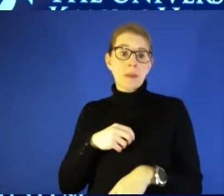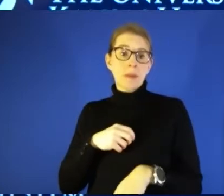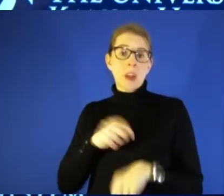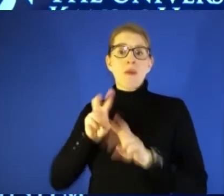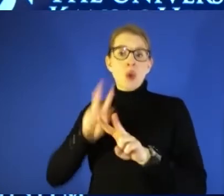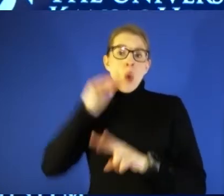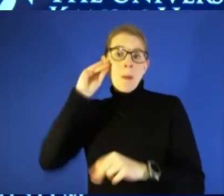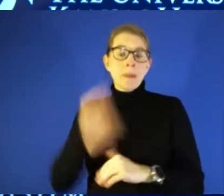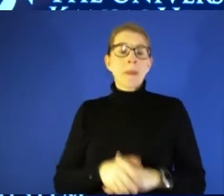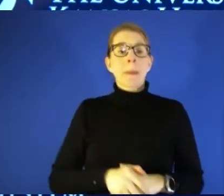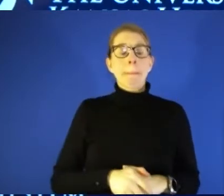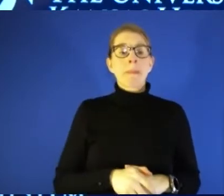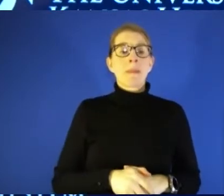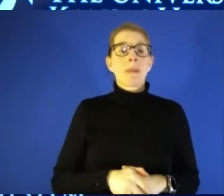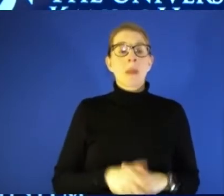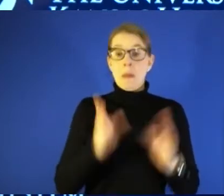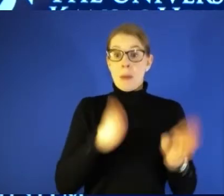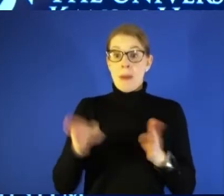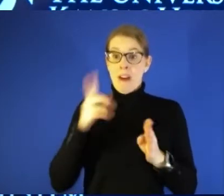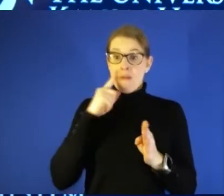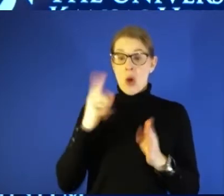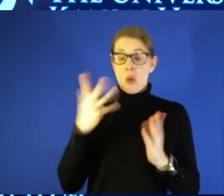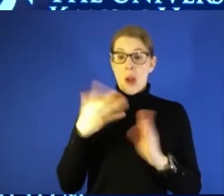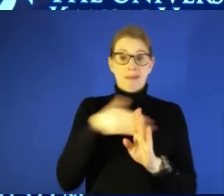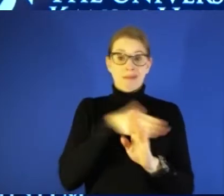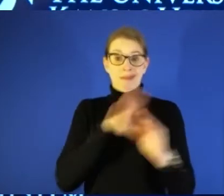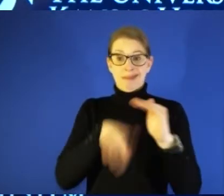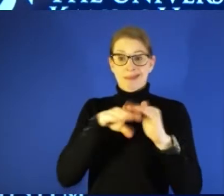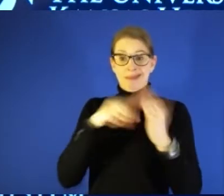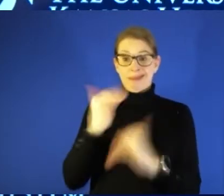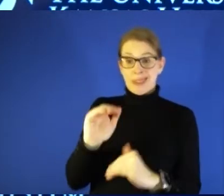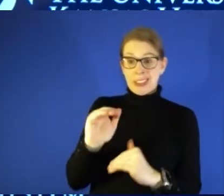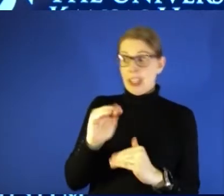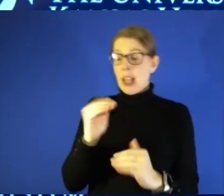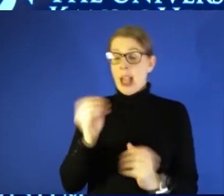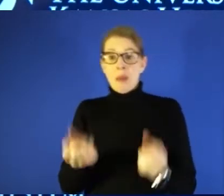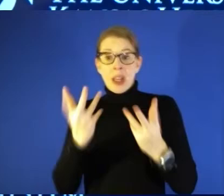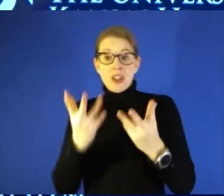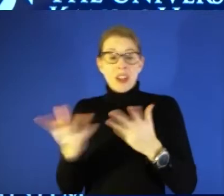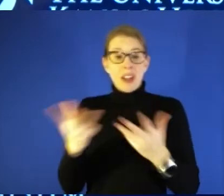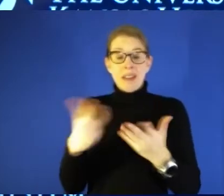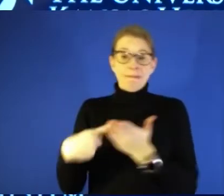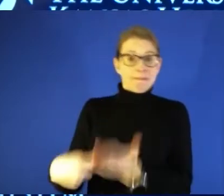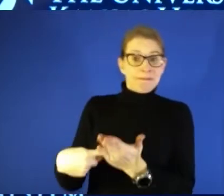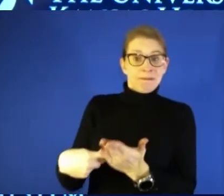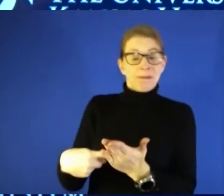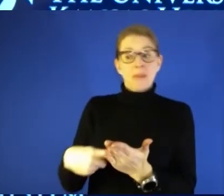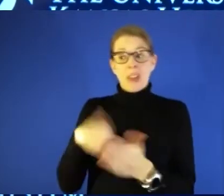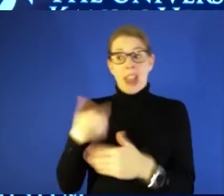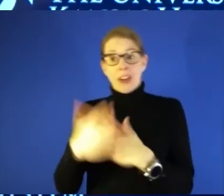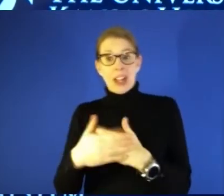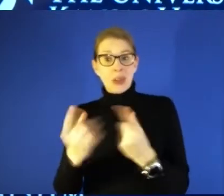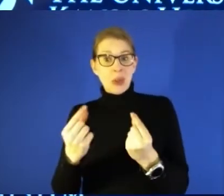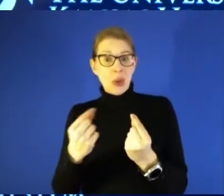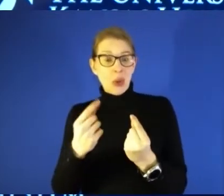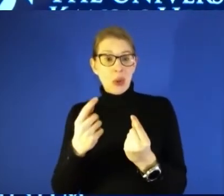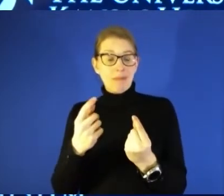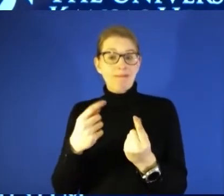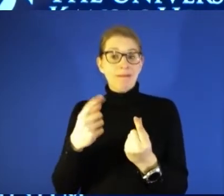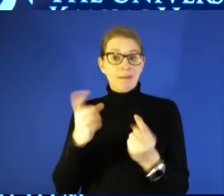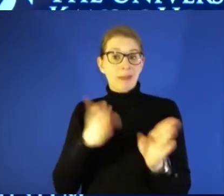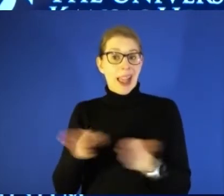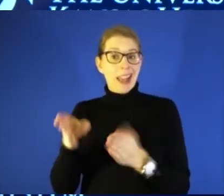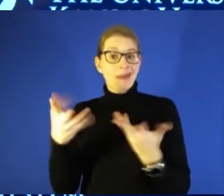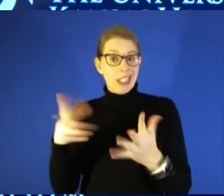What do we really need to be preparing for? And I know we've started having those conversations about what's our what's our next step for capacity for the